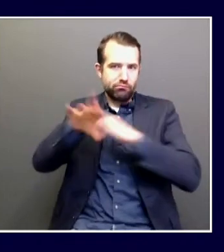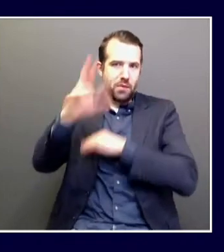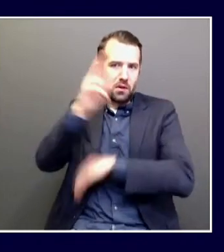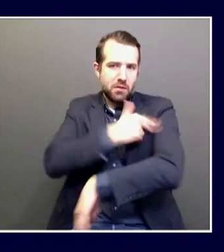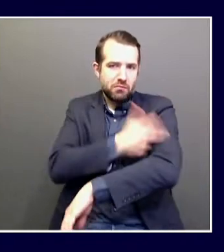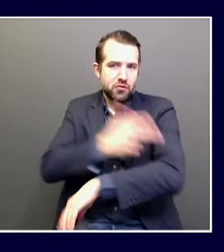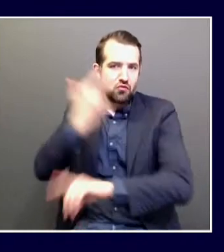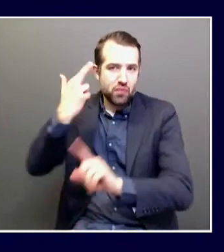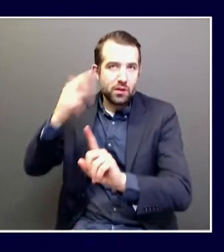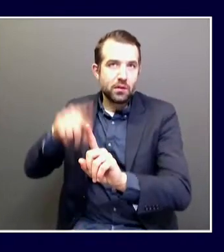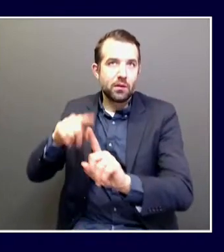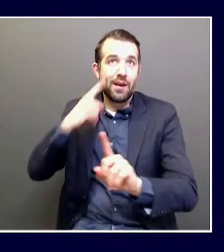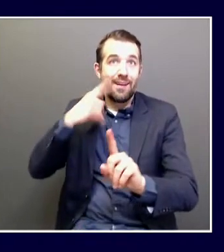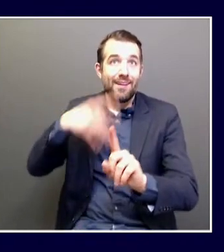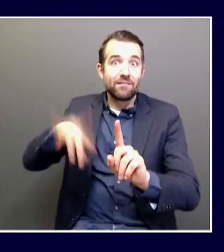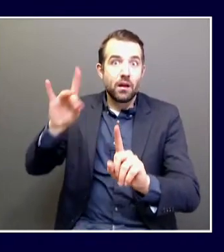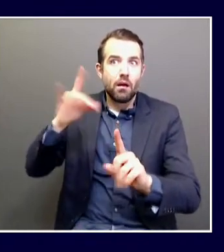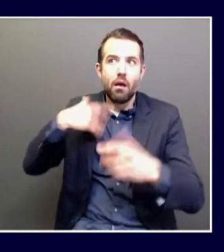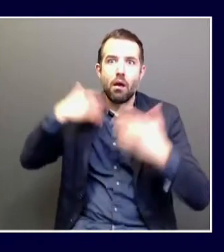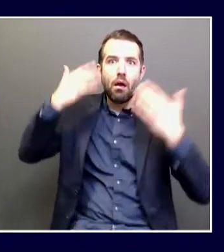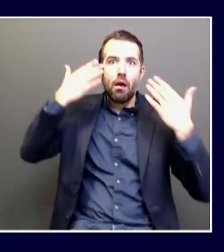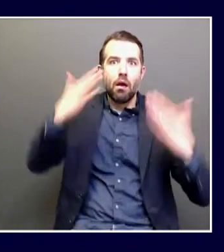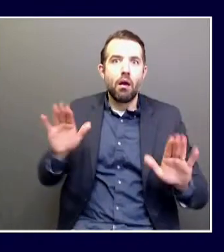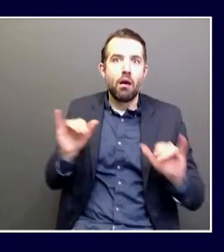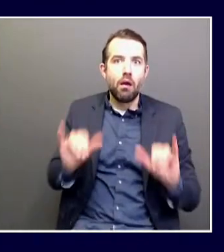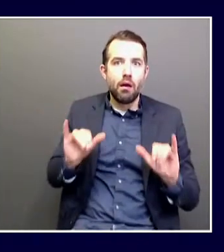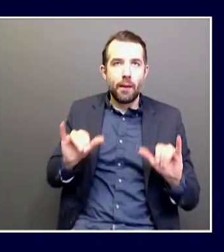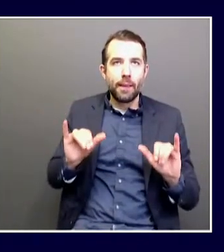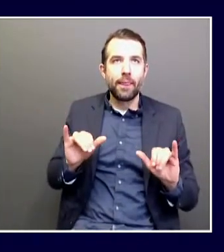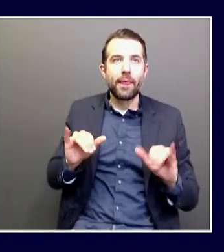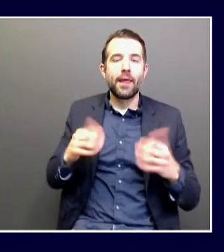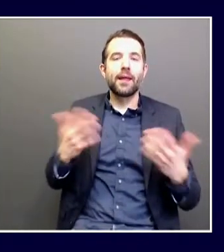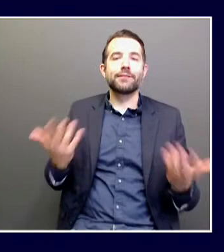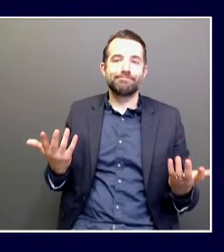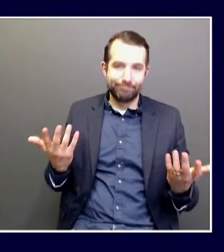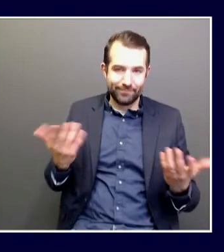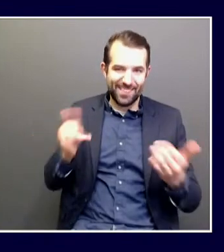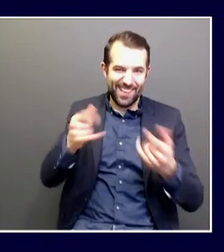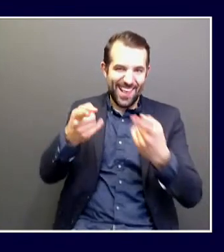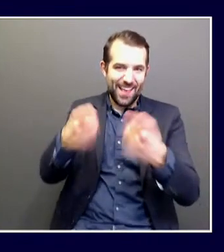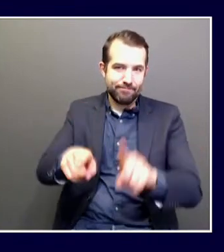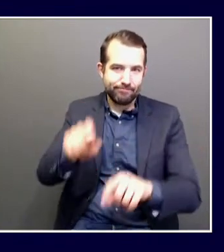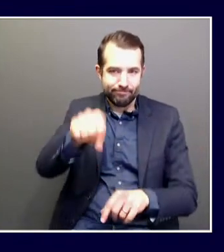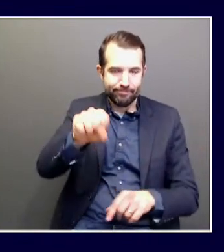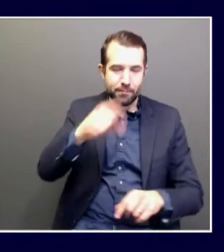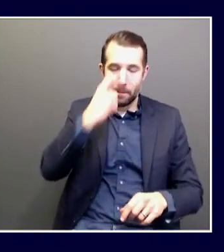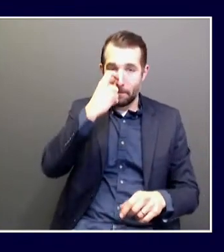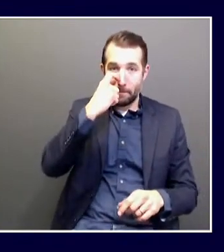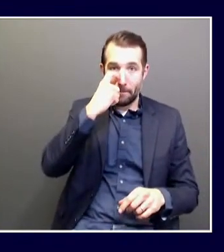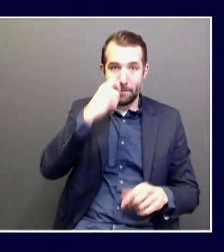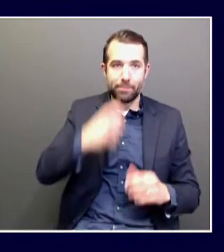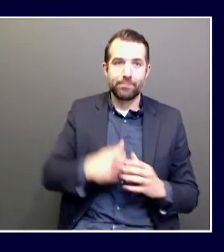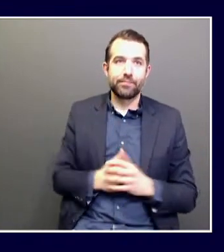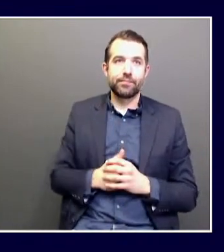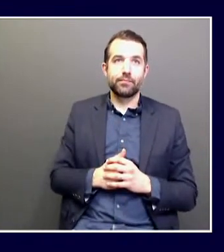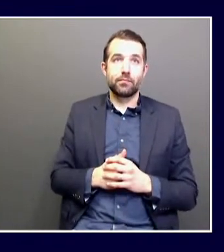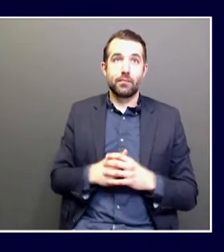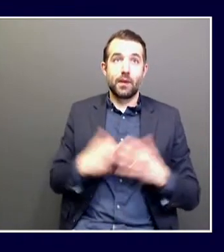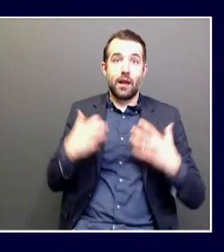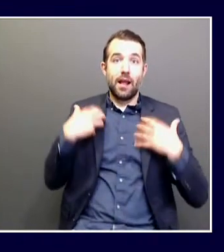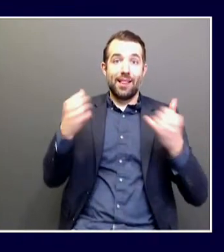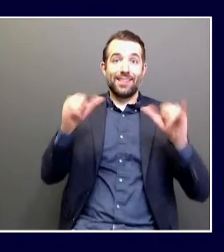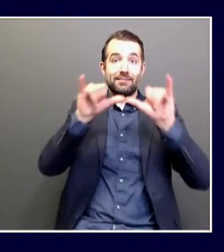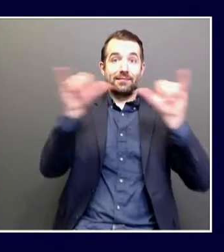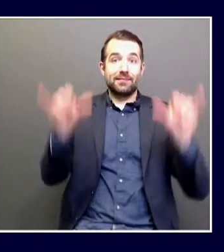distinction is that, first of all, from a health system utilization perspective, The difference between with and for